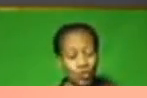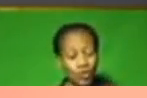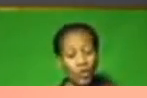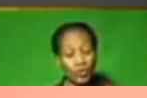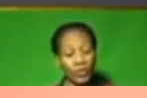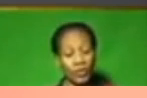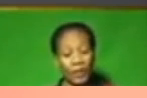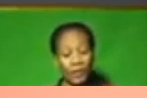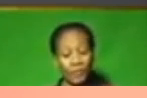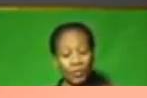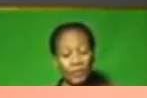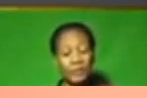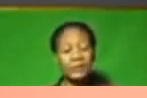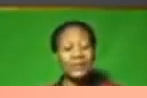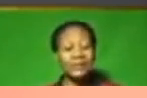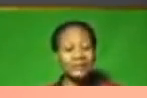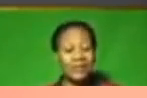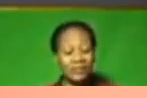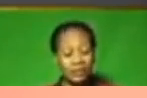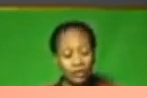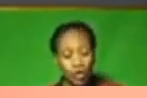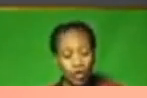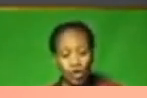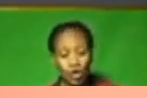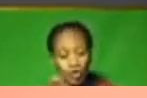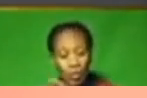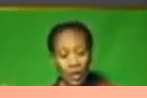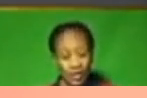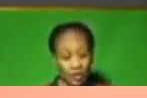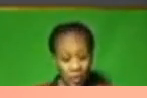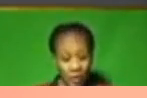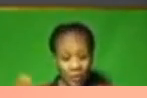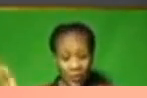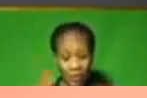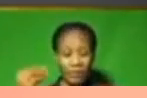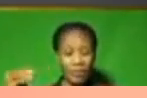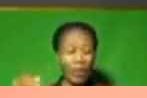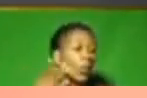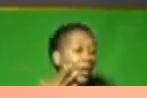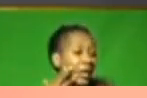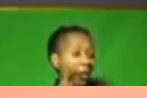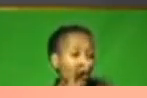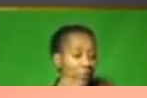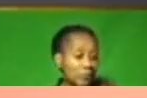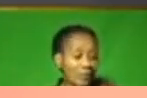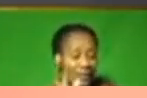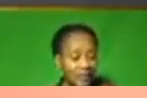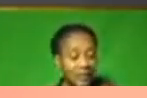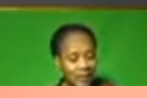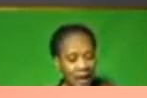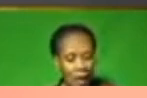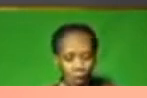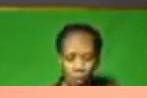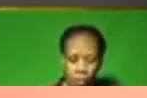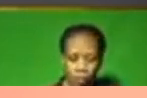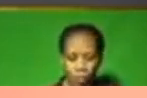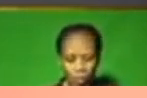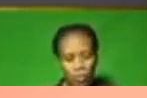Service, which was launched together with the private sector in 2018, is gaining significant